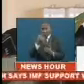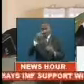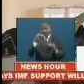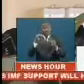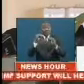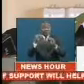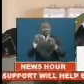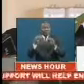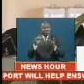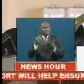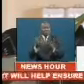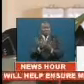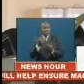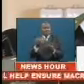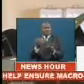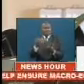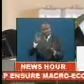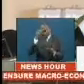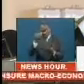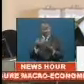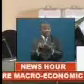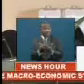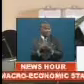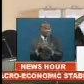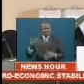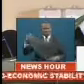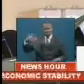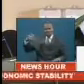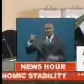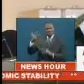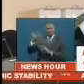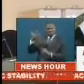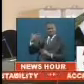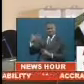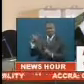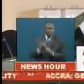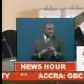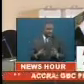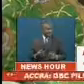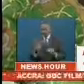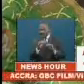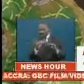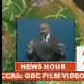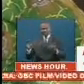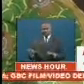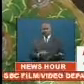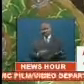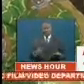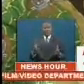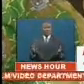Fair Wages and Salaries Commission many months ago. Yet no action had been taken on the